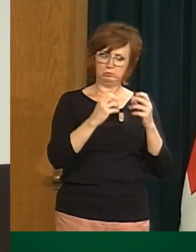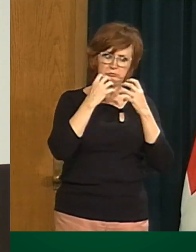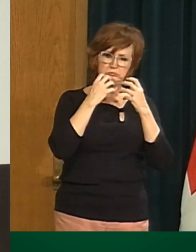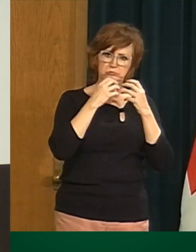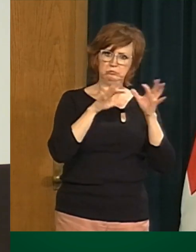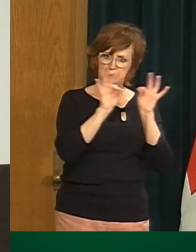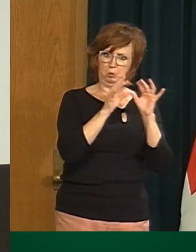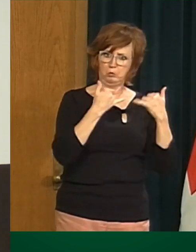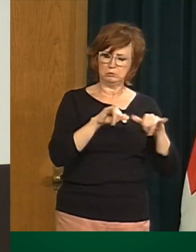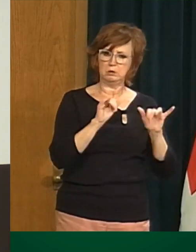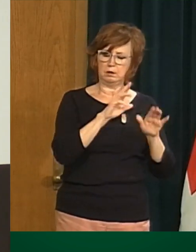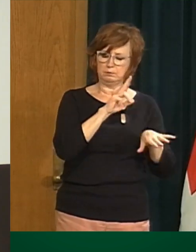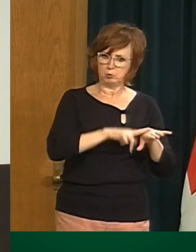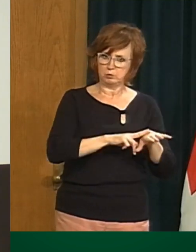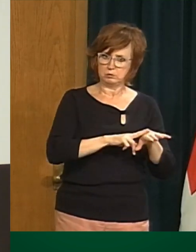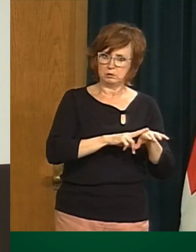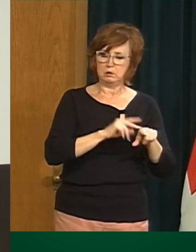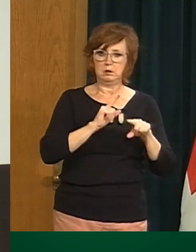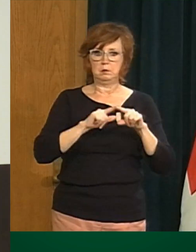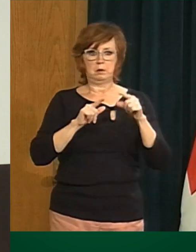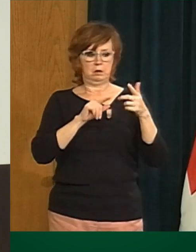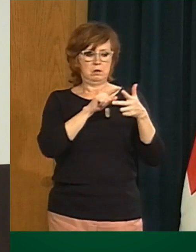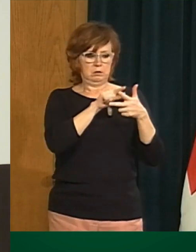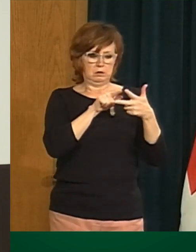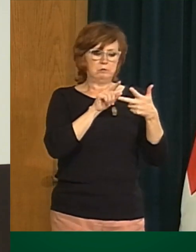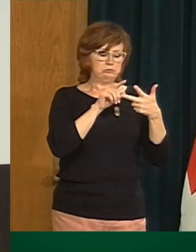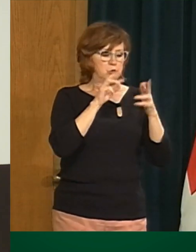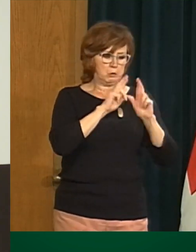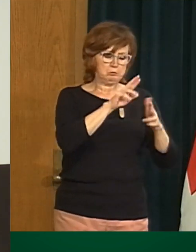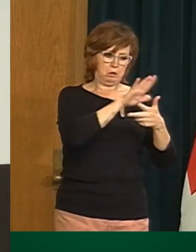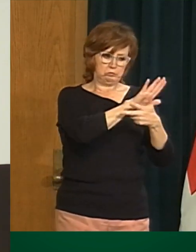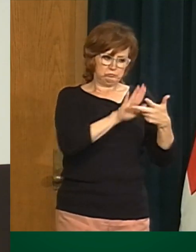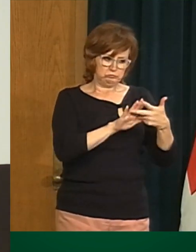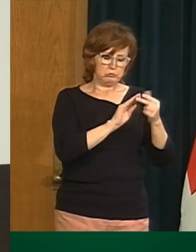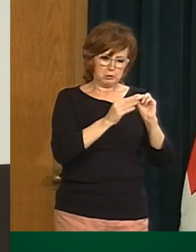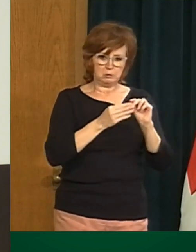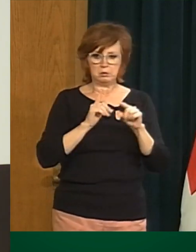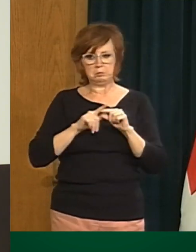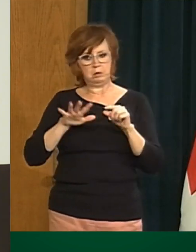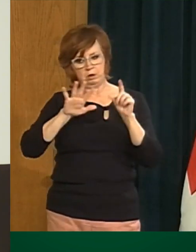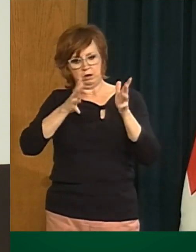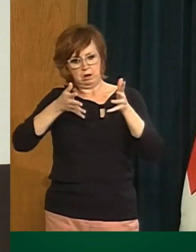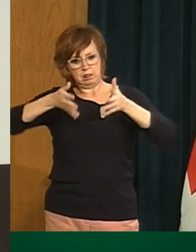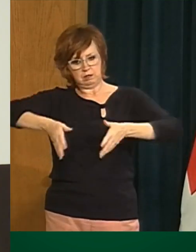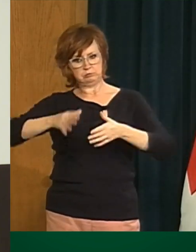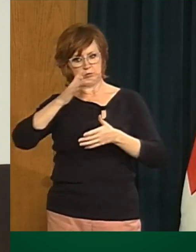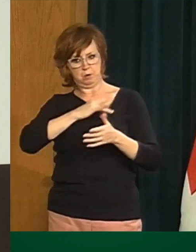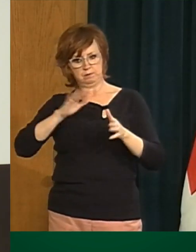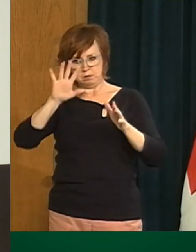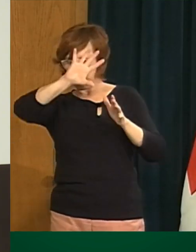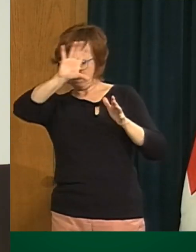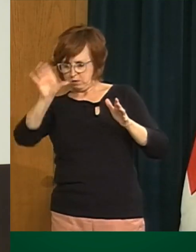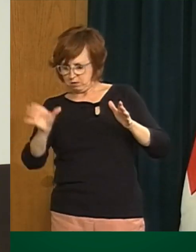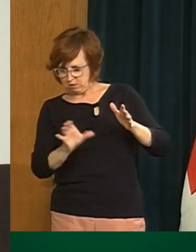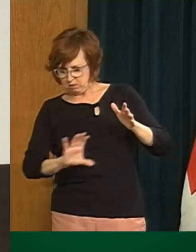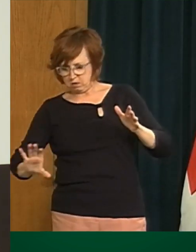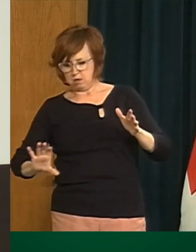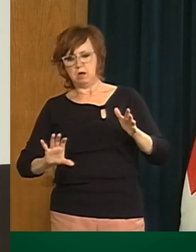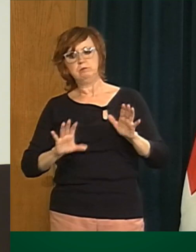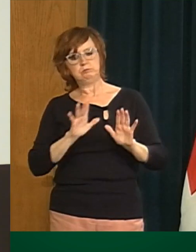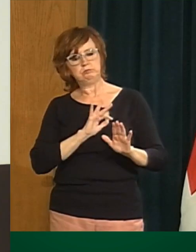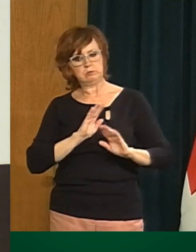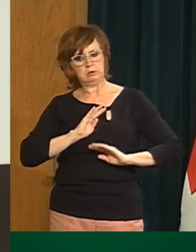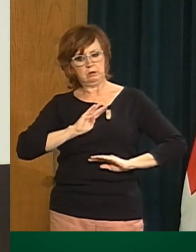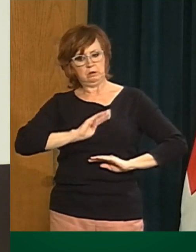that the case numbers from the rest of the province remain low, and that is entirely due to all the steps that have been taken to